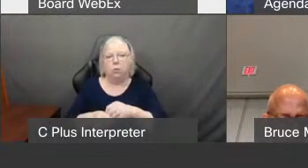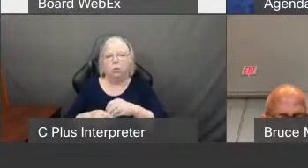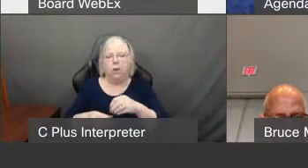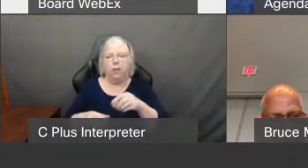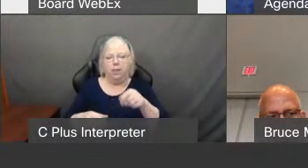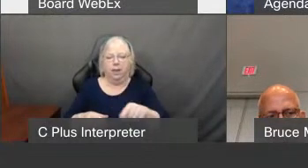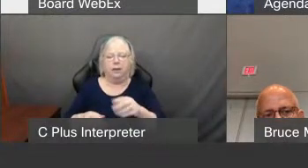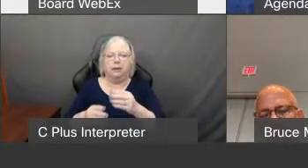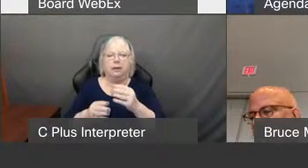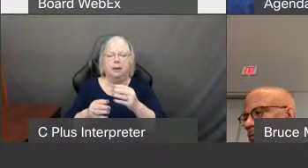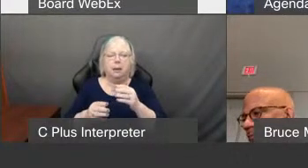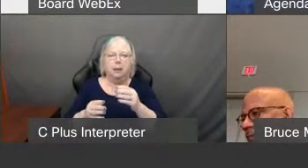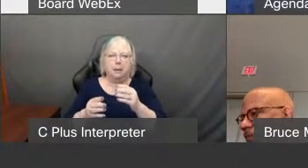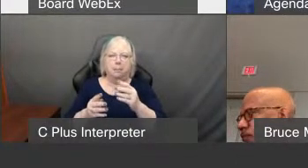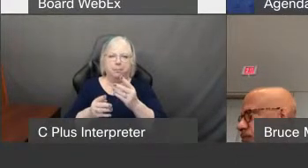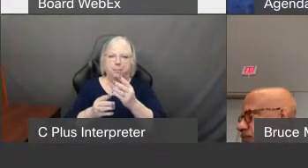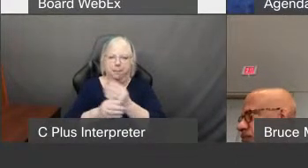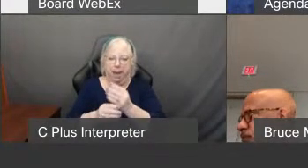been